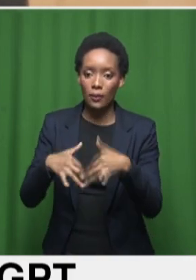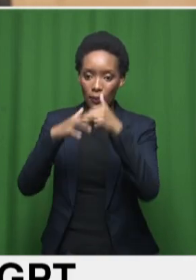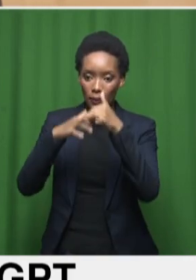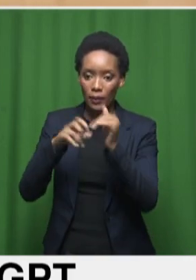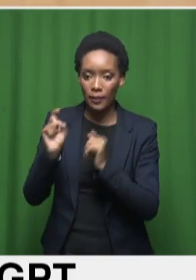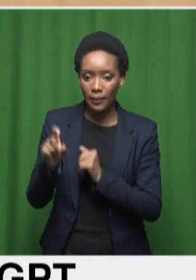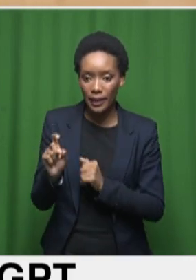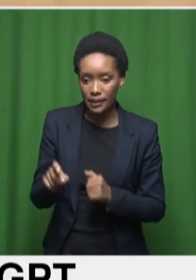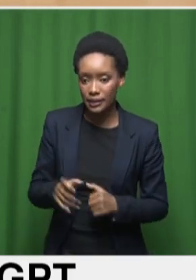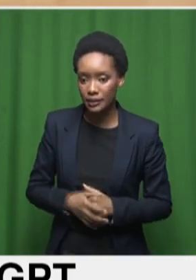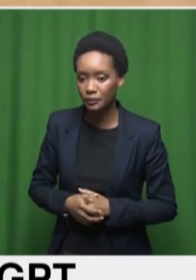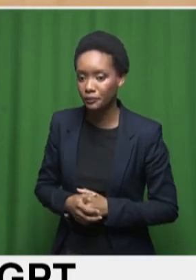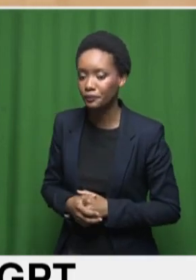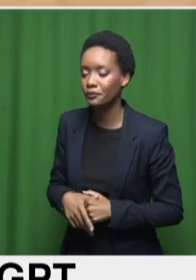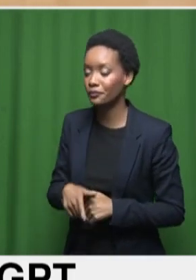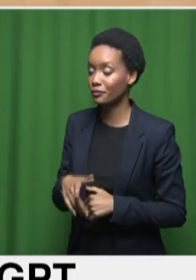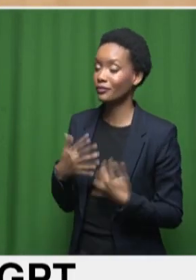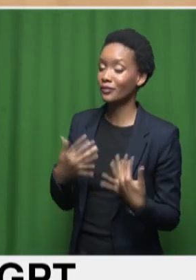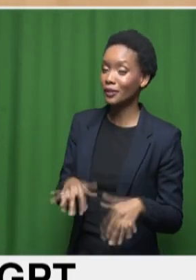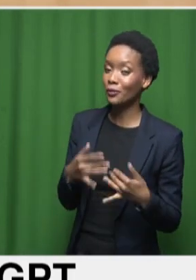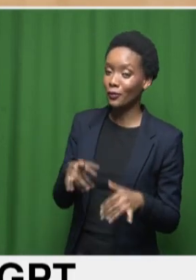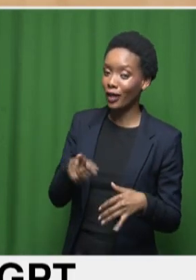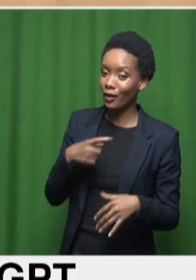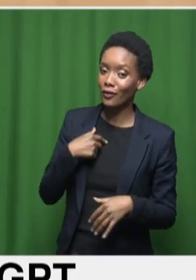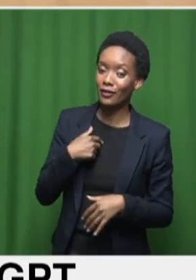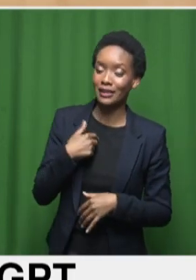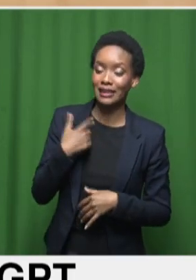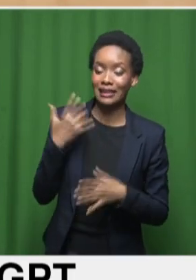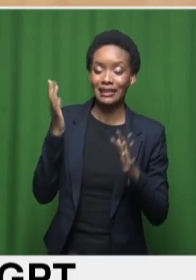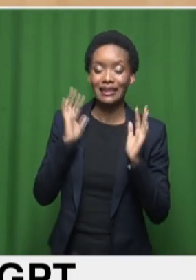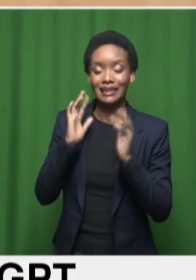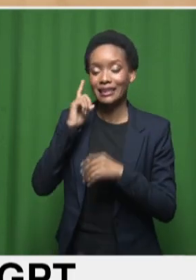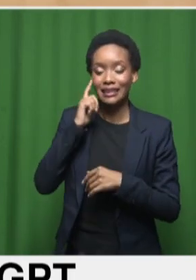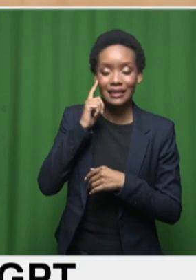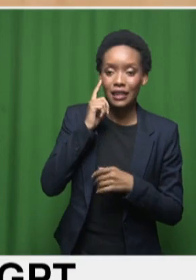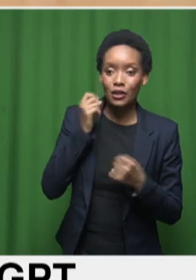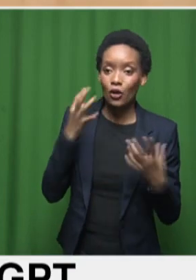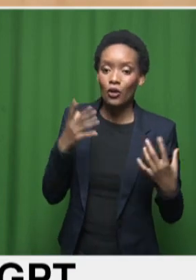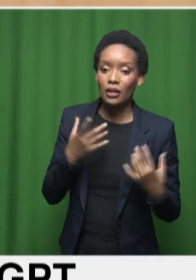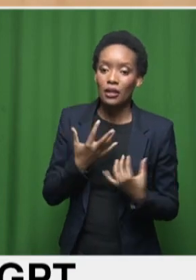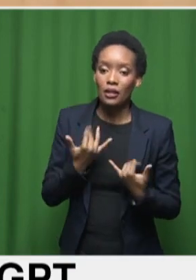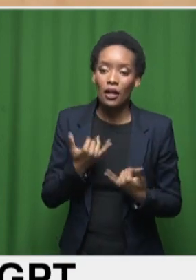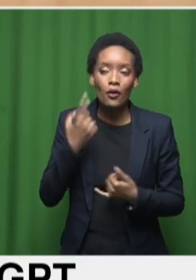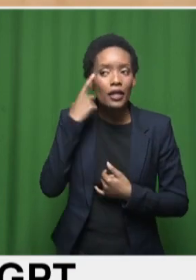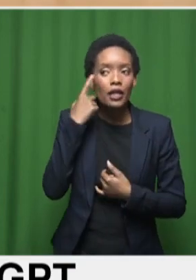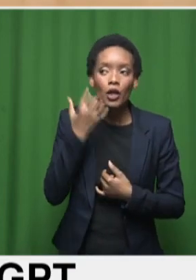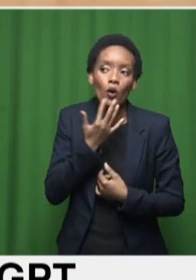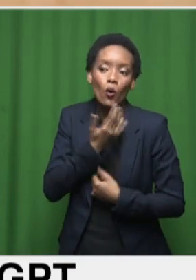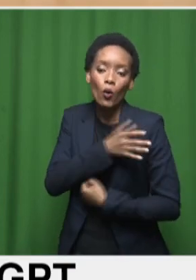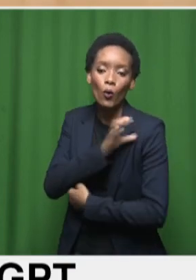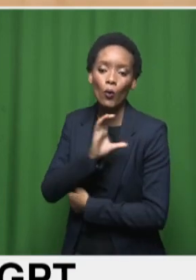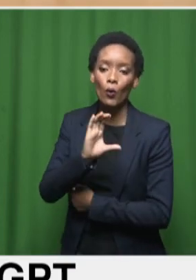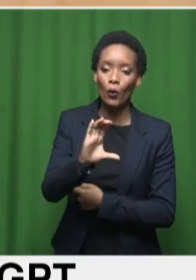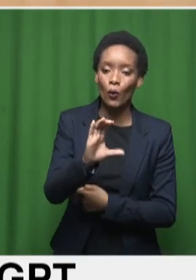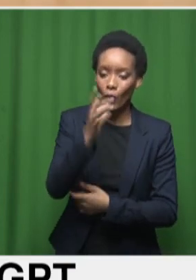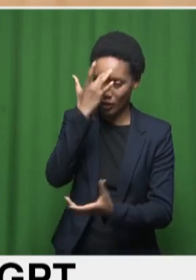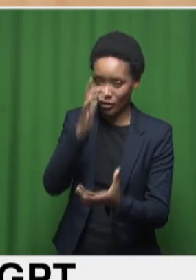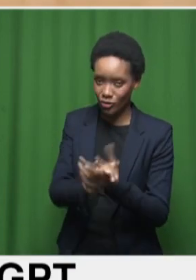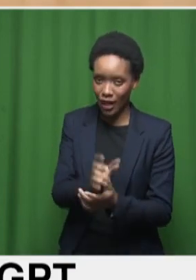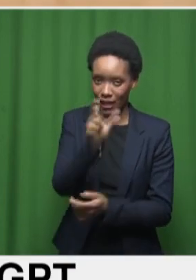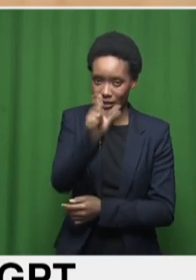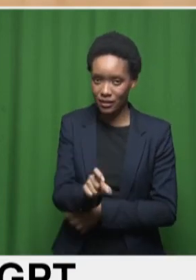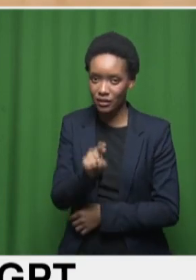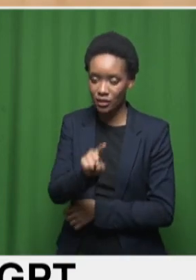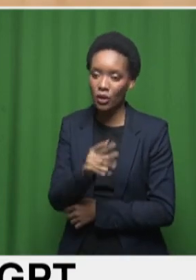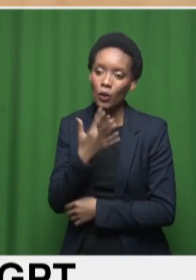mind-boggling, because if you think of who then do you entrust with this, because it could, that becomes a huge question.